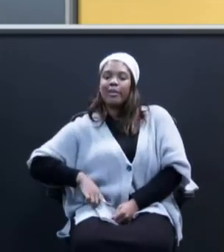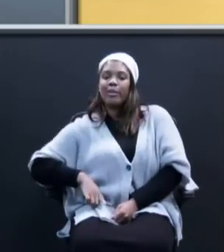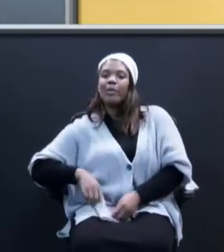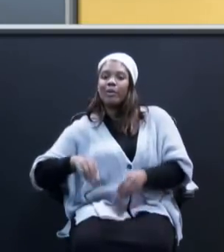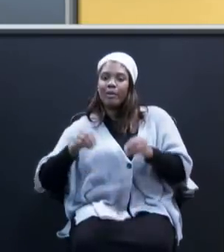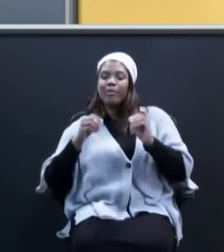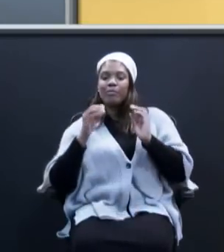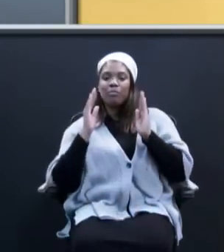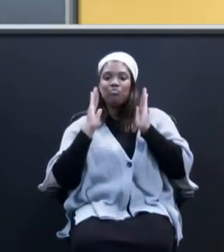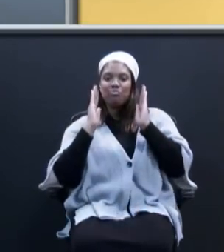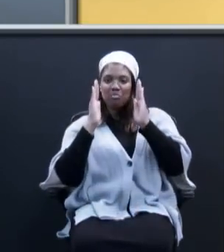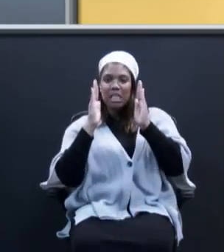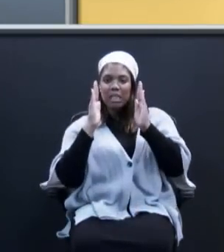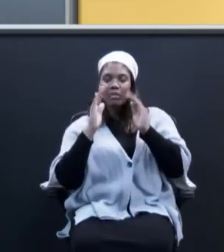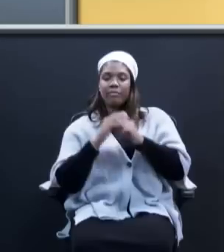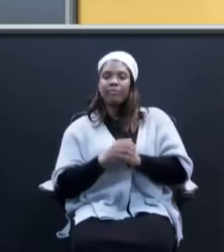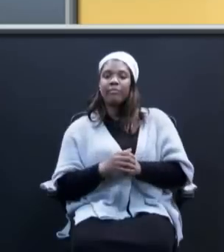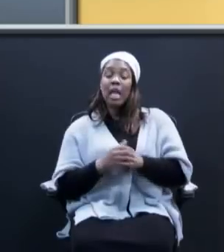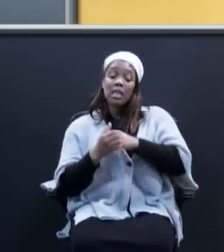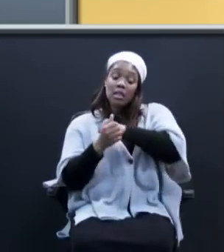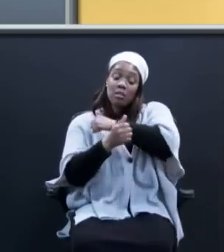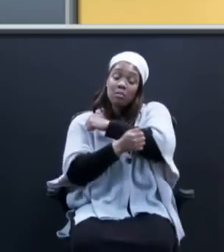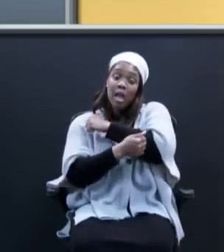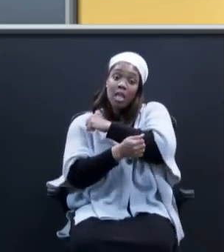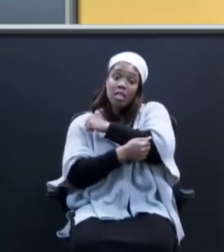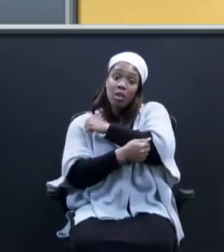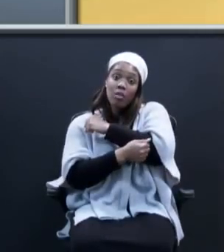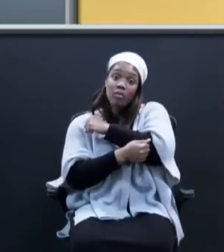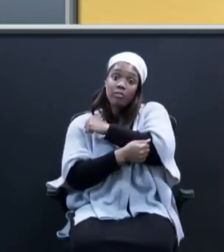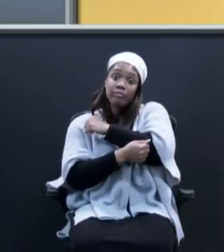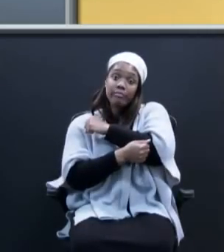That is, the Passover